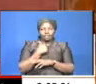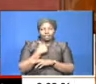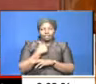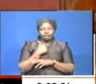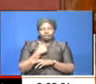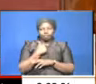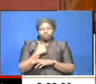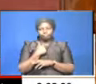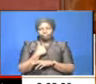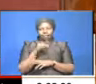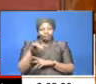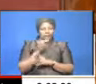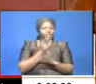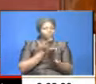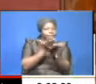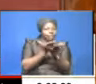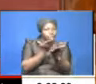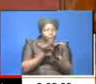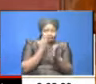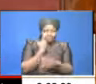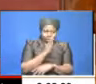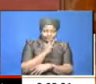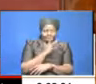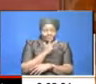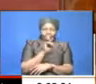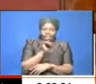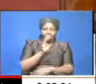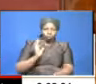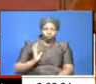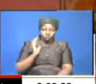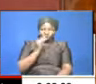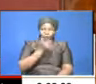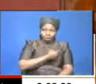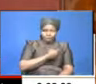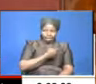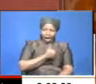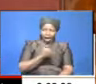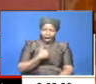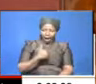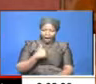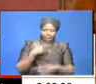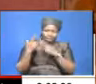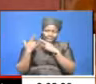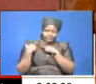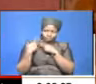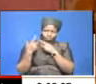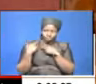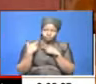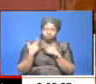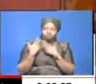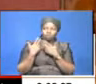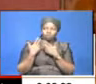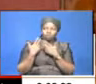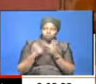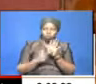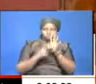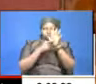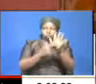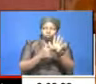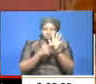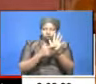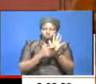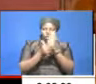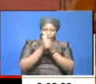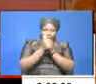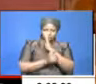submitted that this committee has a duty to bring home the rights under Article 38 of the